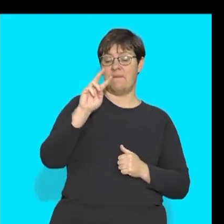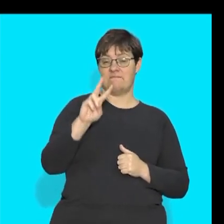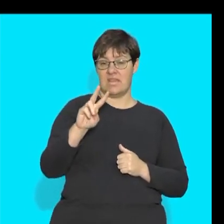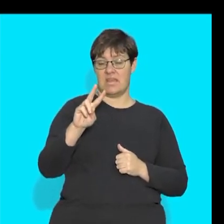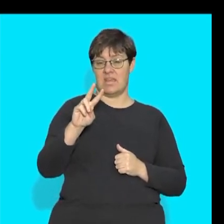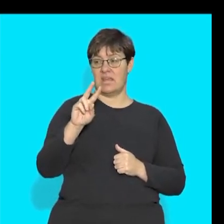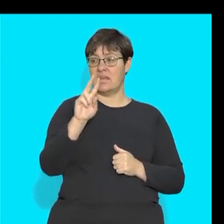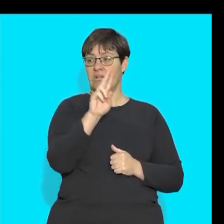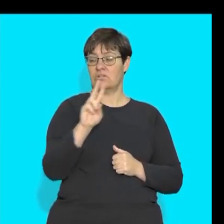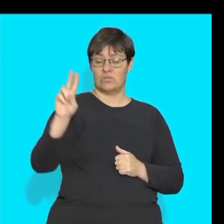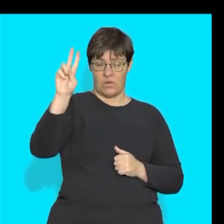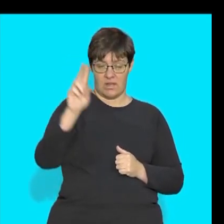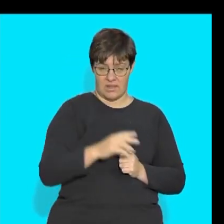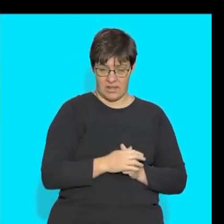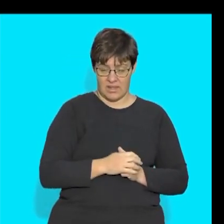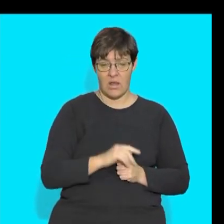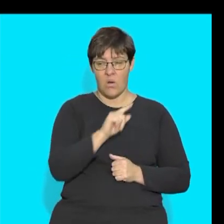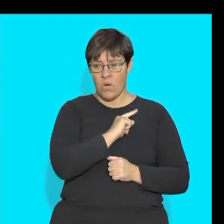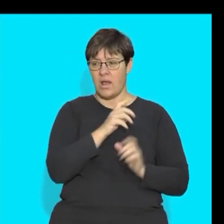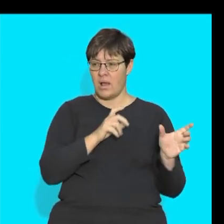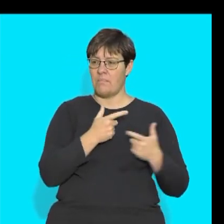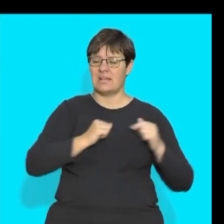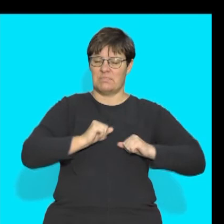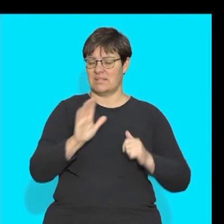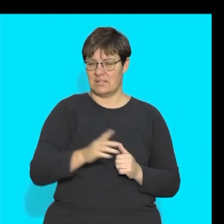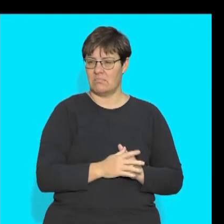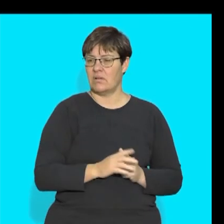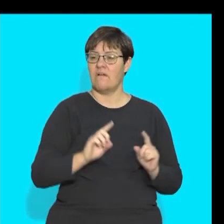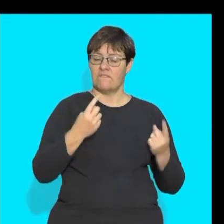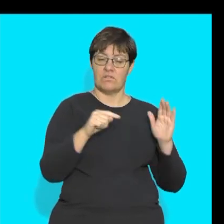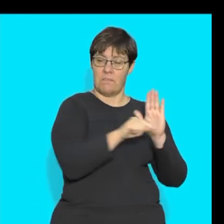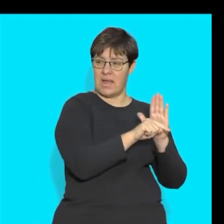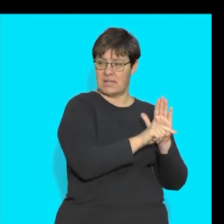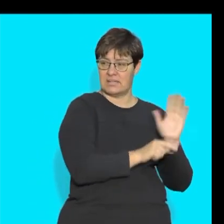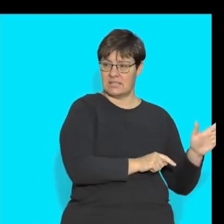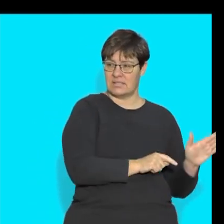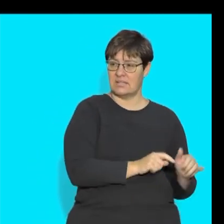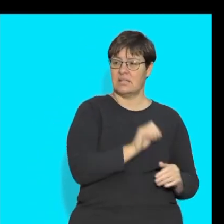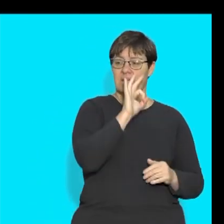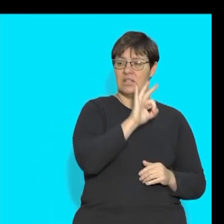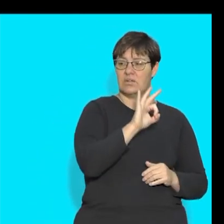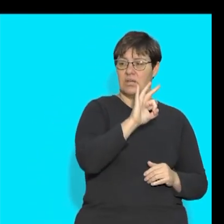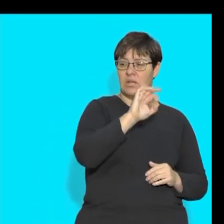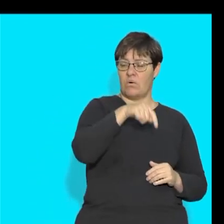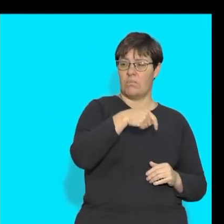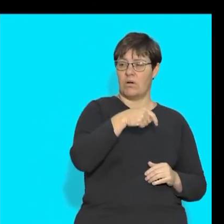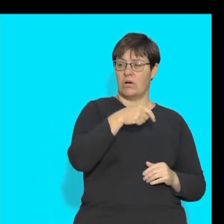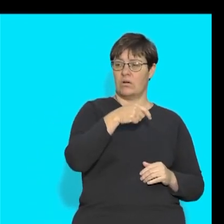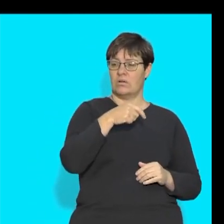mv squared. I'm just doing this in separate parts because I'm going to run out of space. So I'm going to quickly do the minus. So the